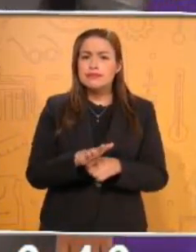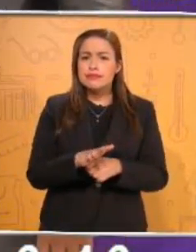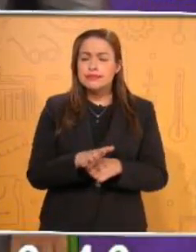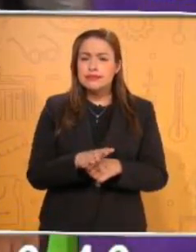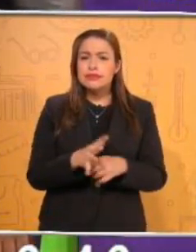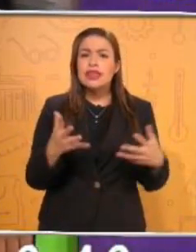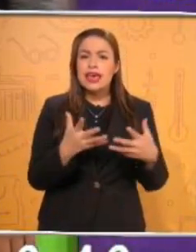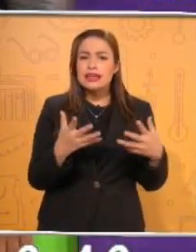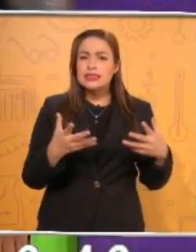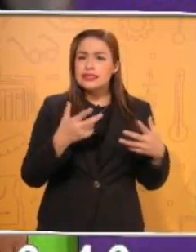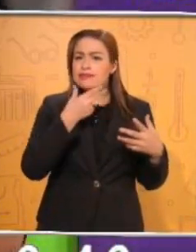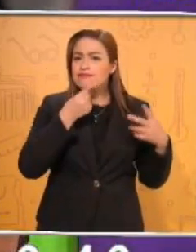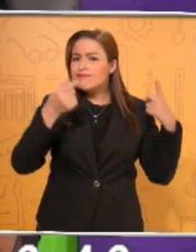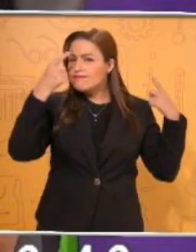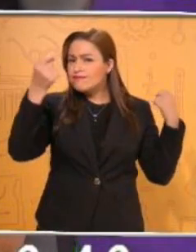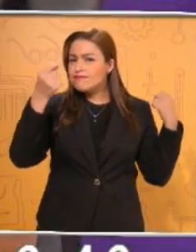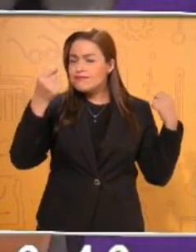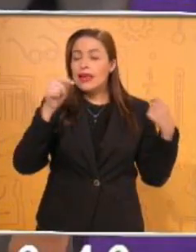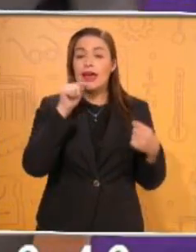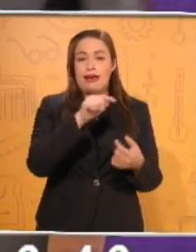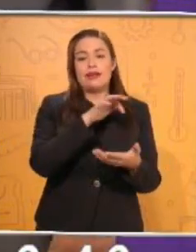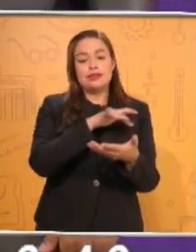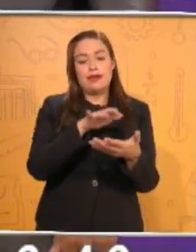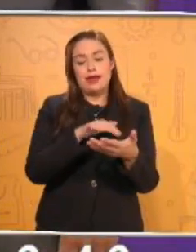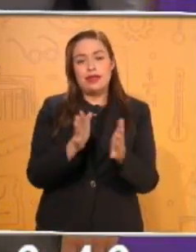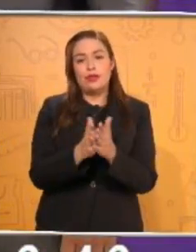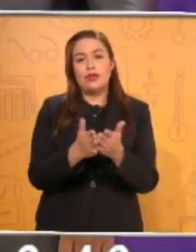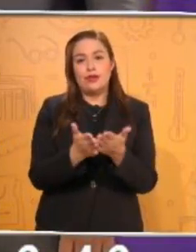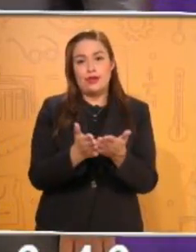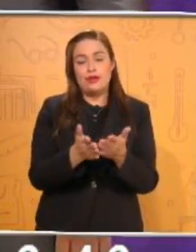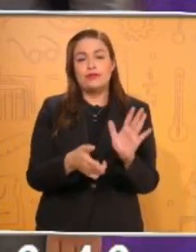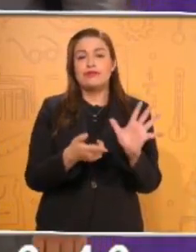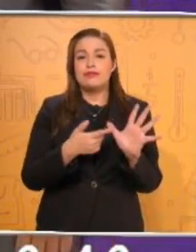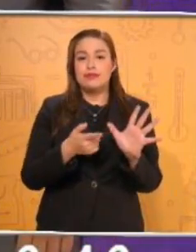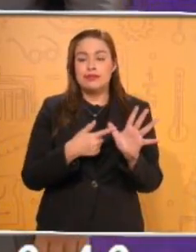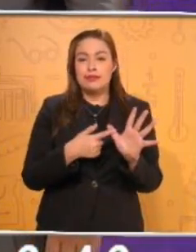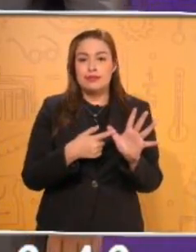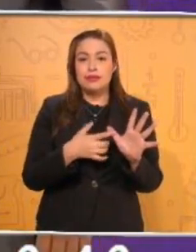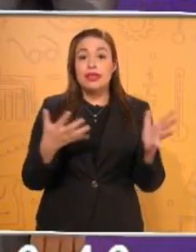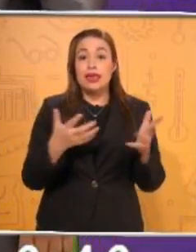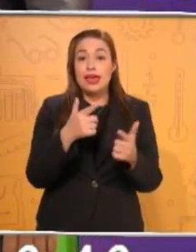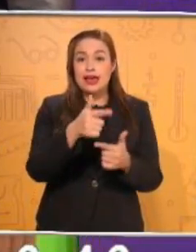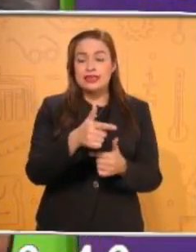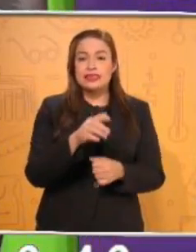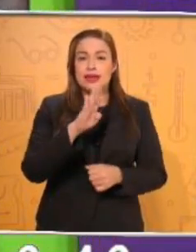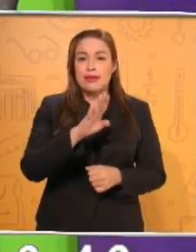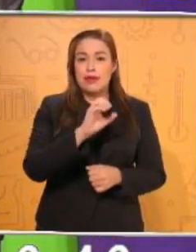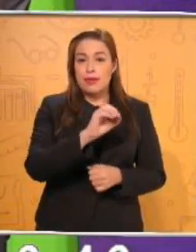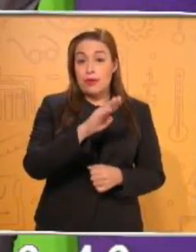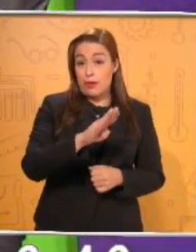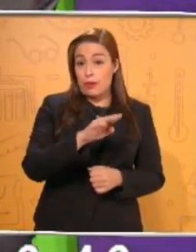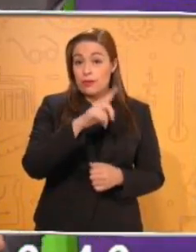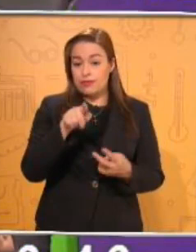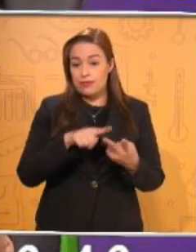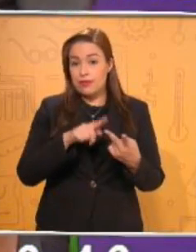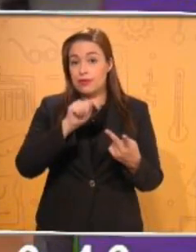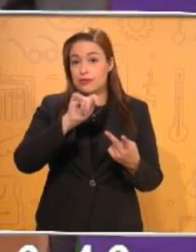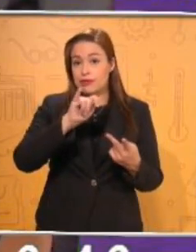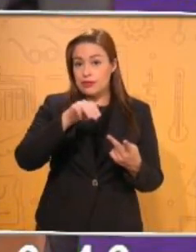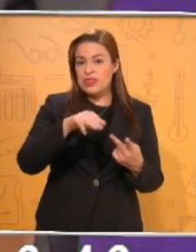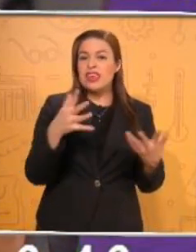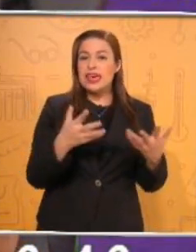He was reading a book. Number 5, what were Bob and Tim doing?